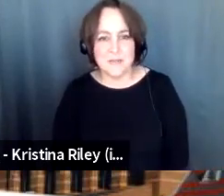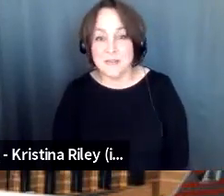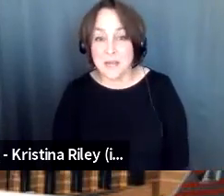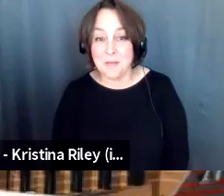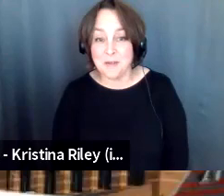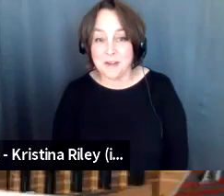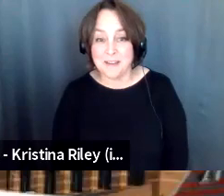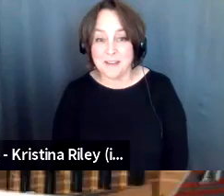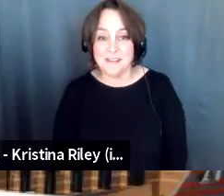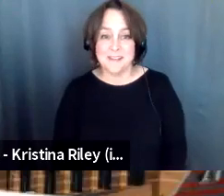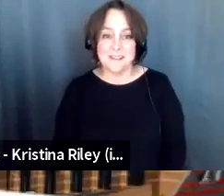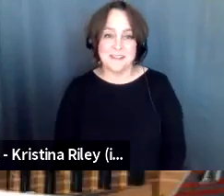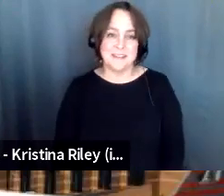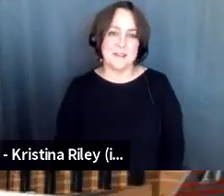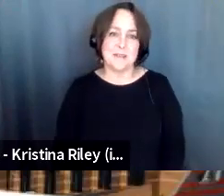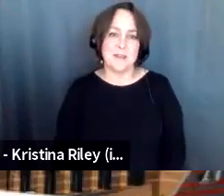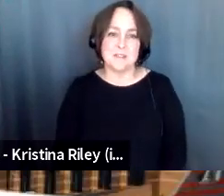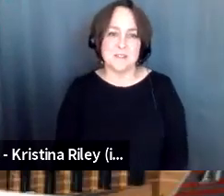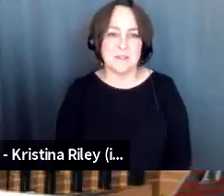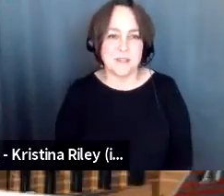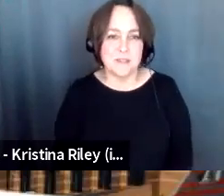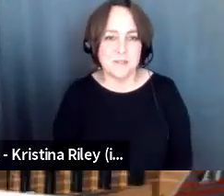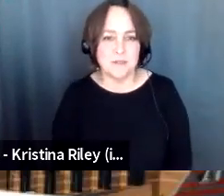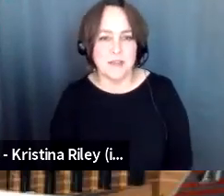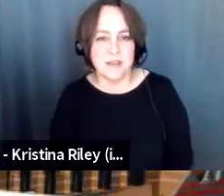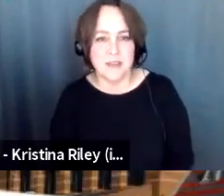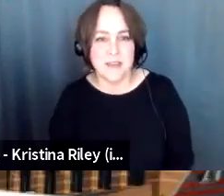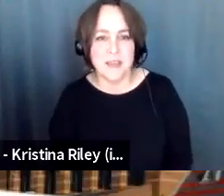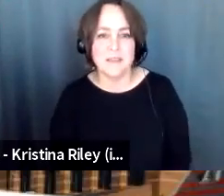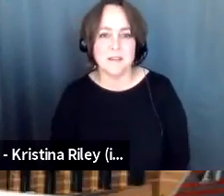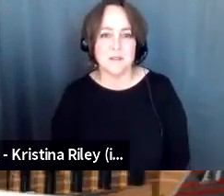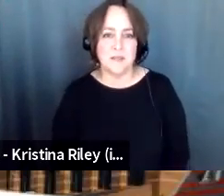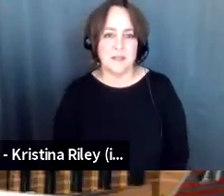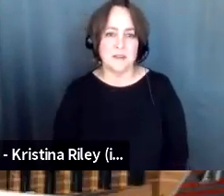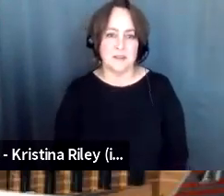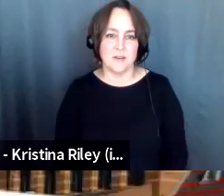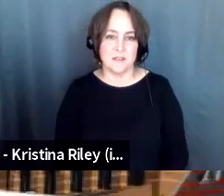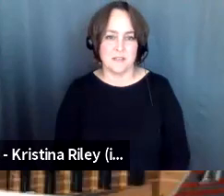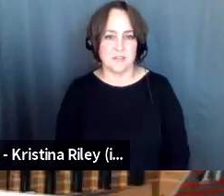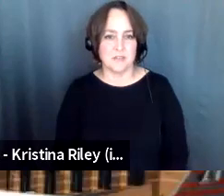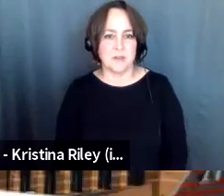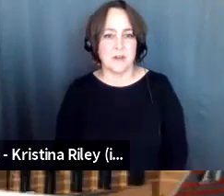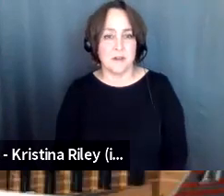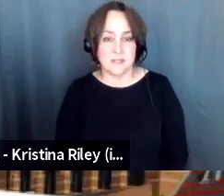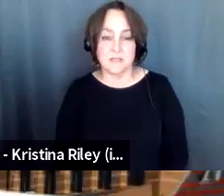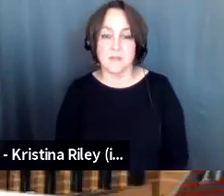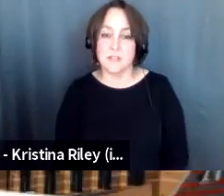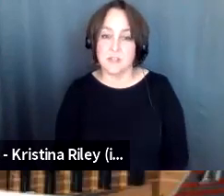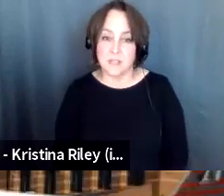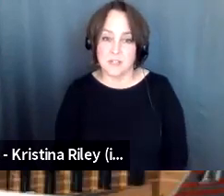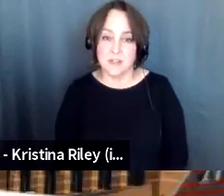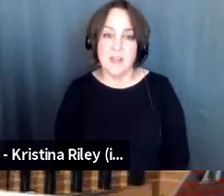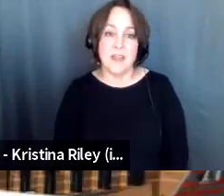Greetings, everyone, and happy Friday. Thank you to AIA and the Committee on Architects